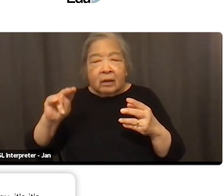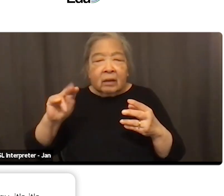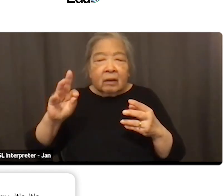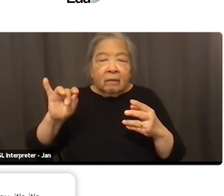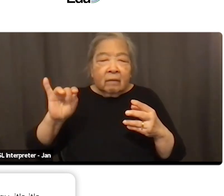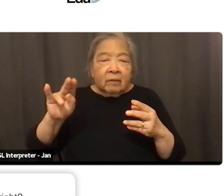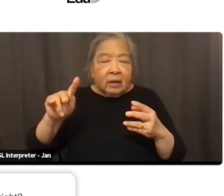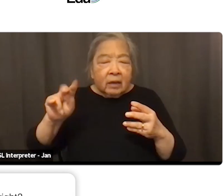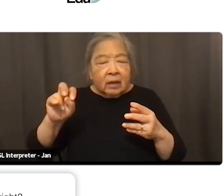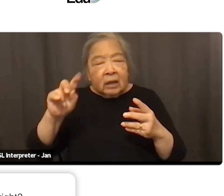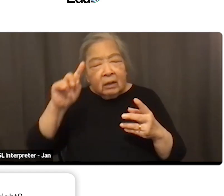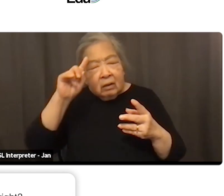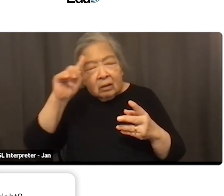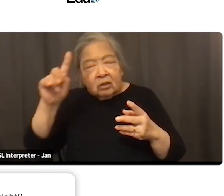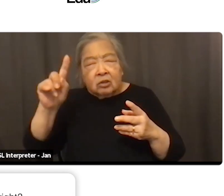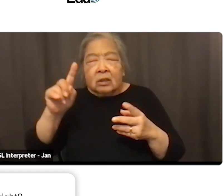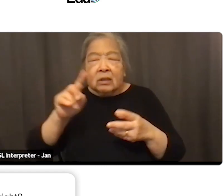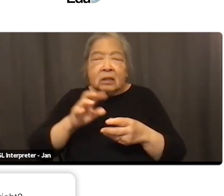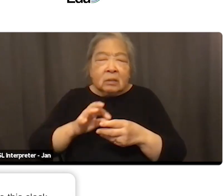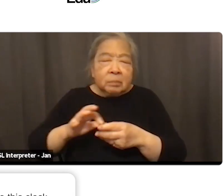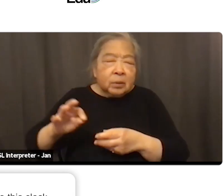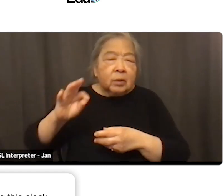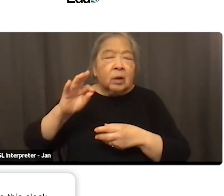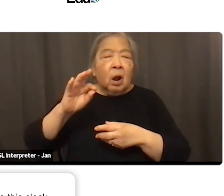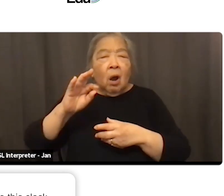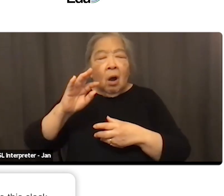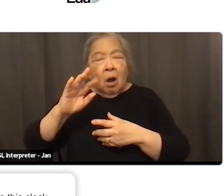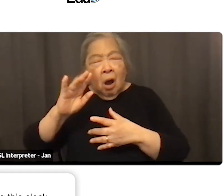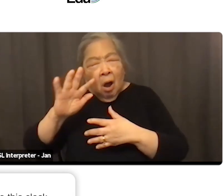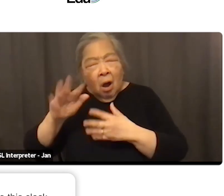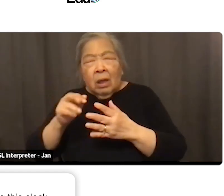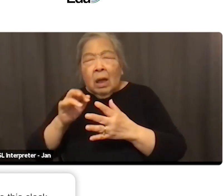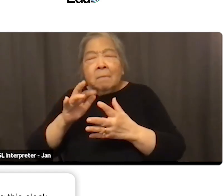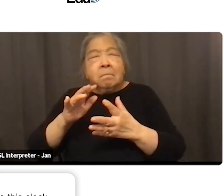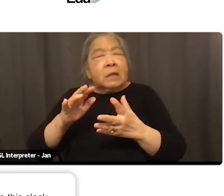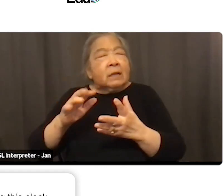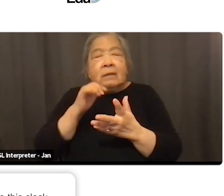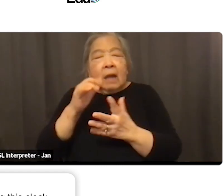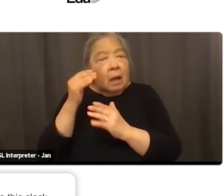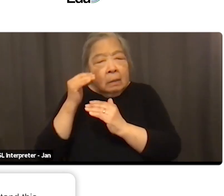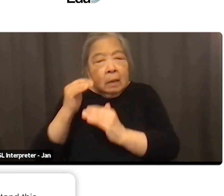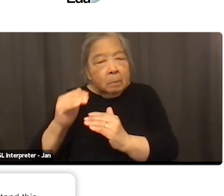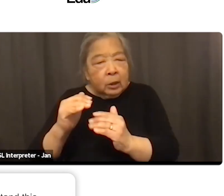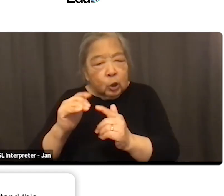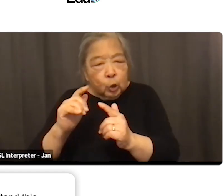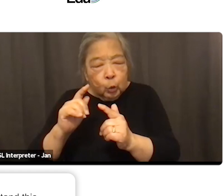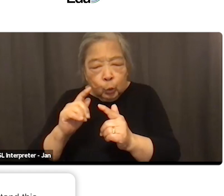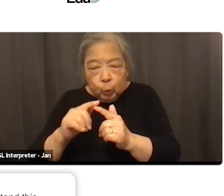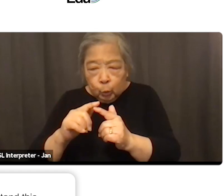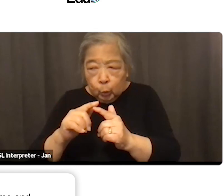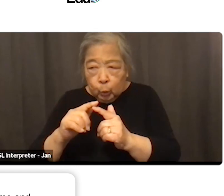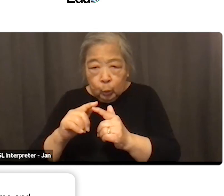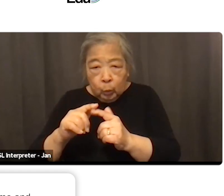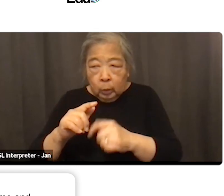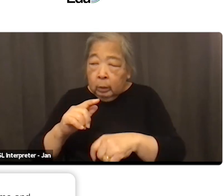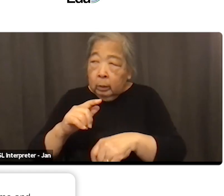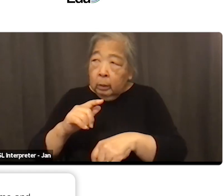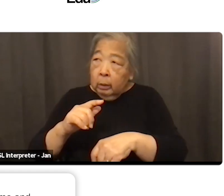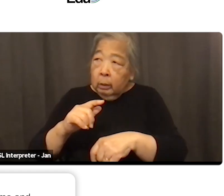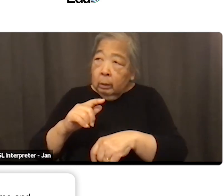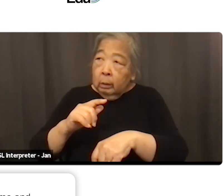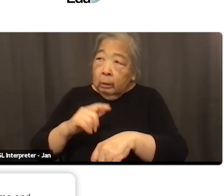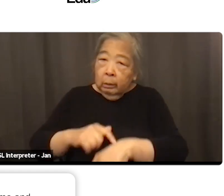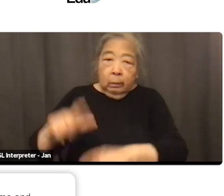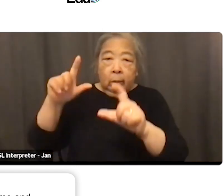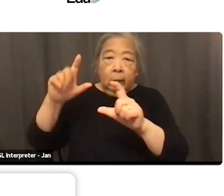energy, it's all raw, right? It's not confined to this clock that we understand, this construct of